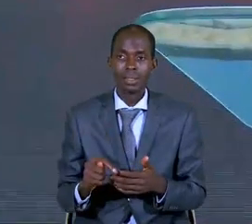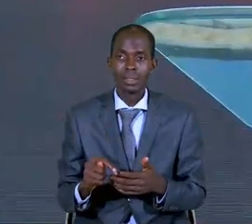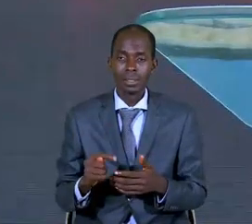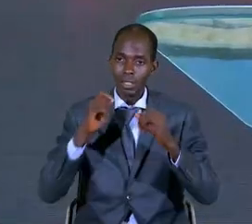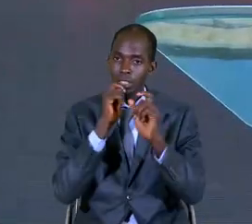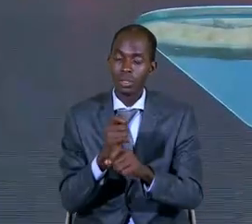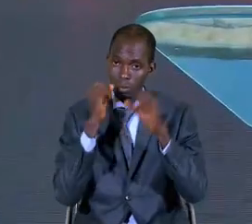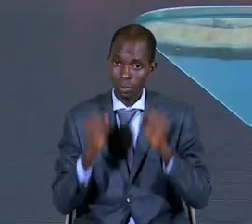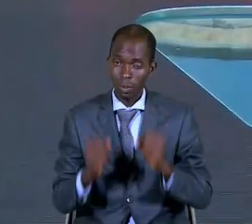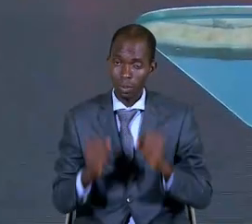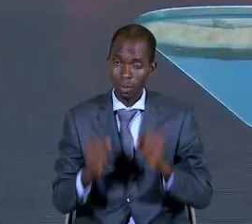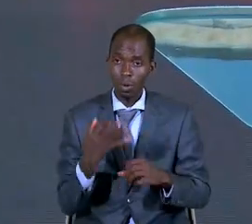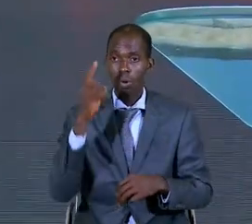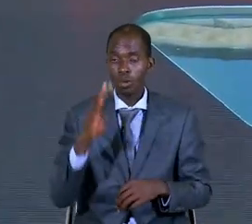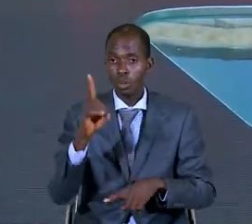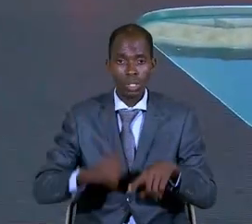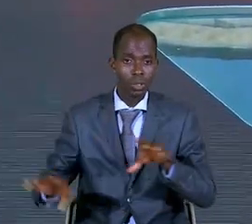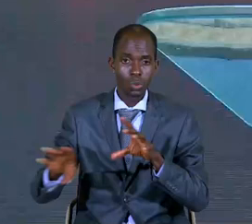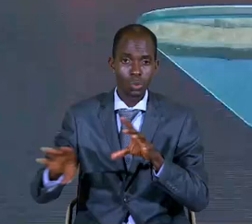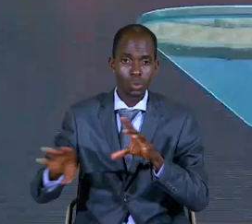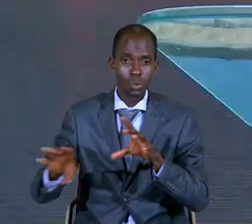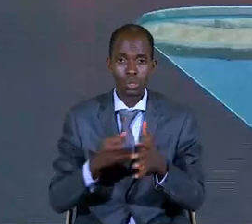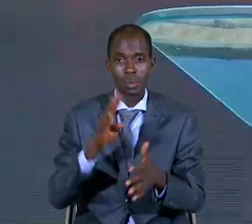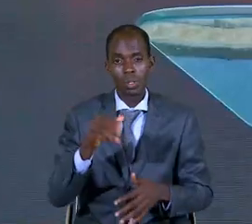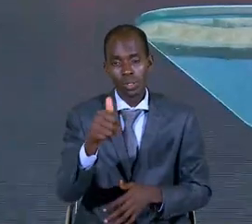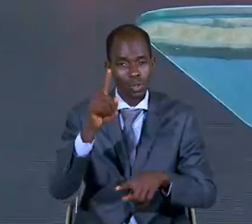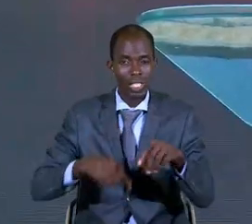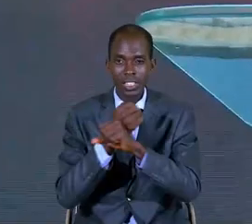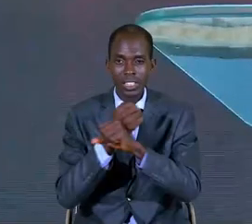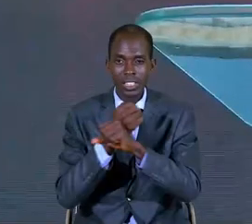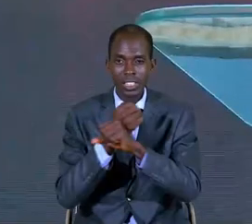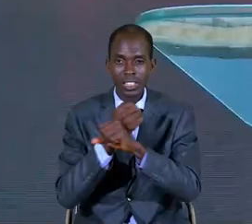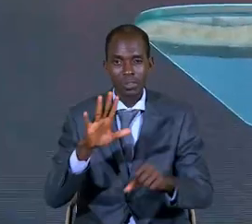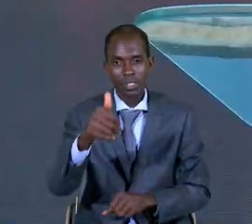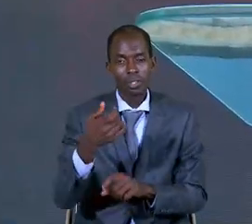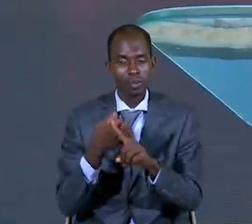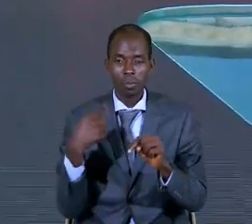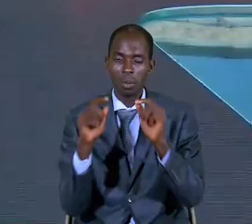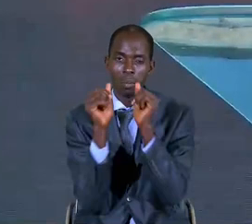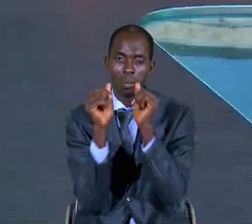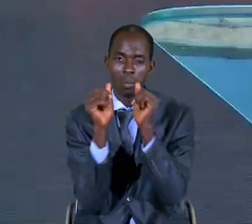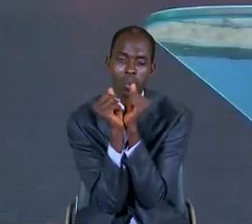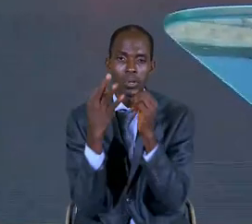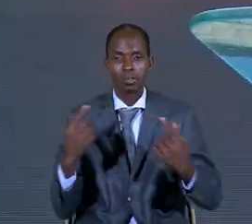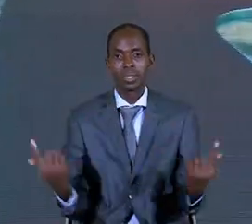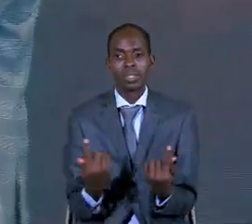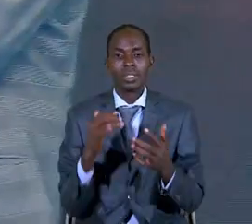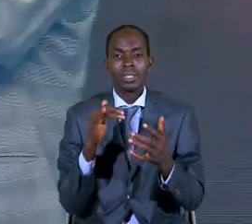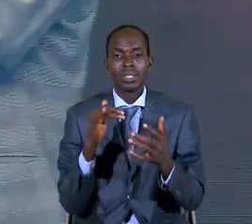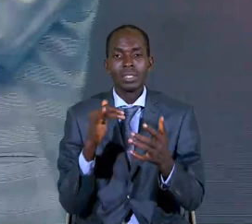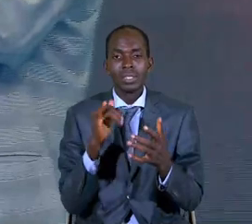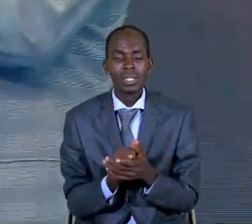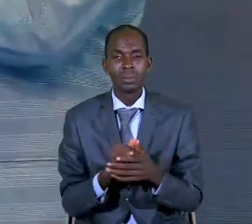yourself, you cannot pull yourself out of the bondage of sin, out of the evil of sin, that it takes the